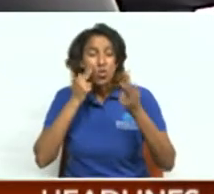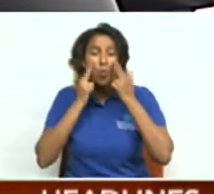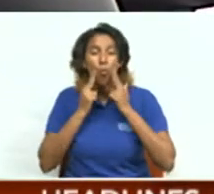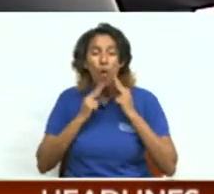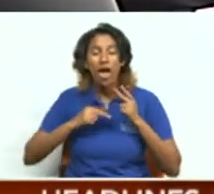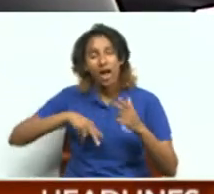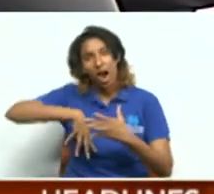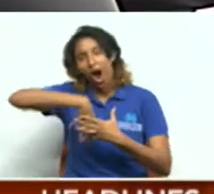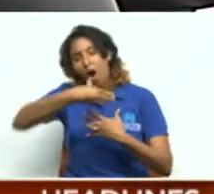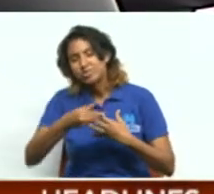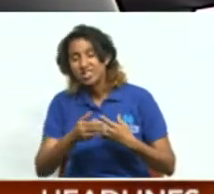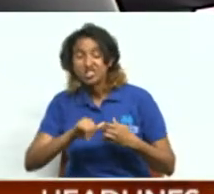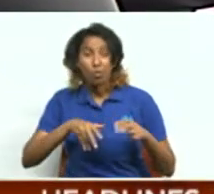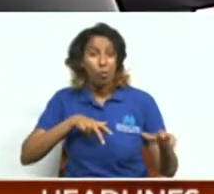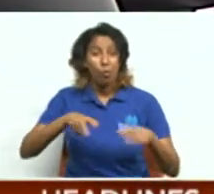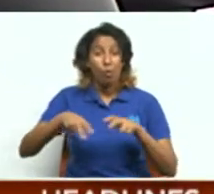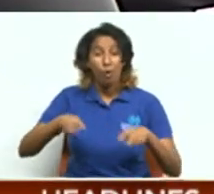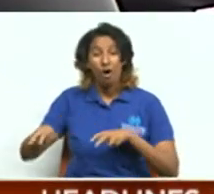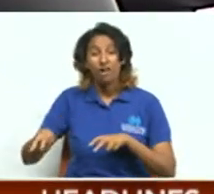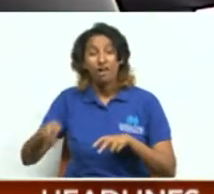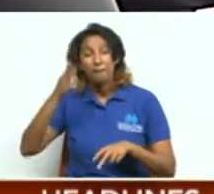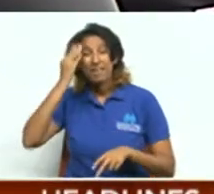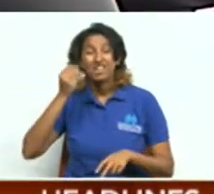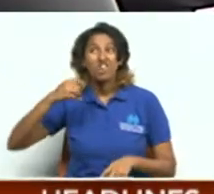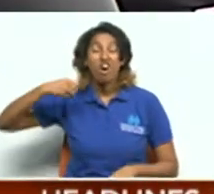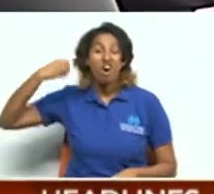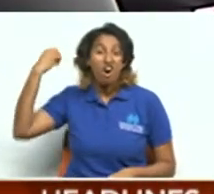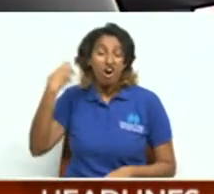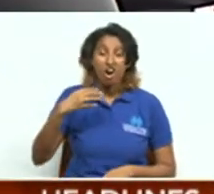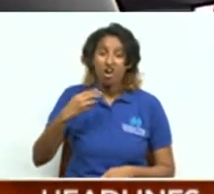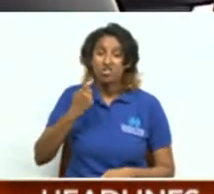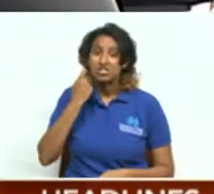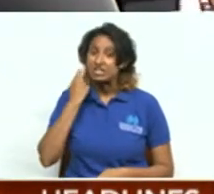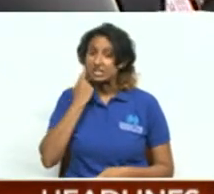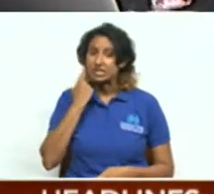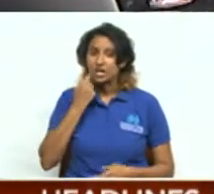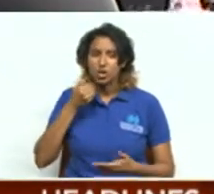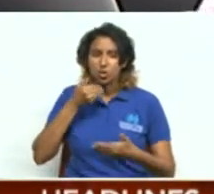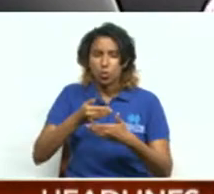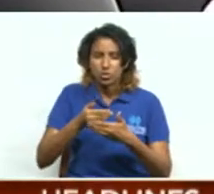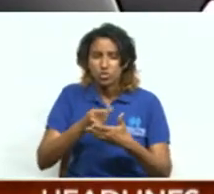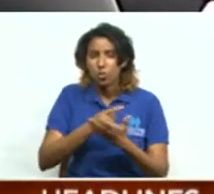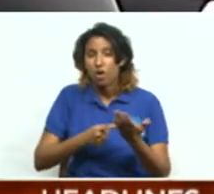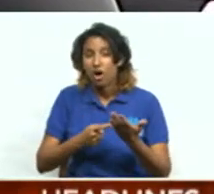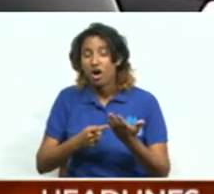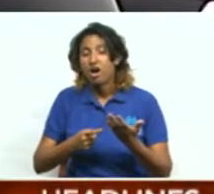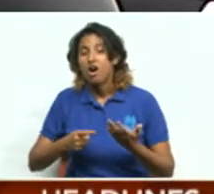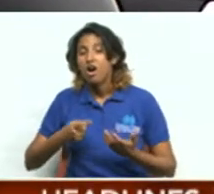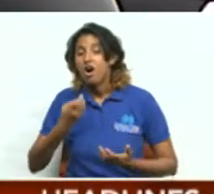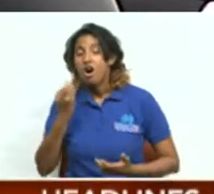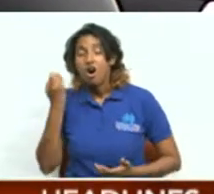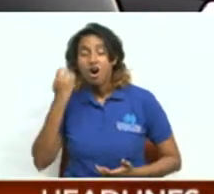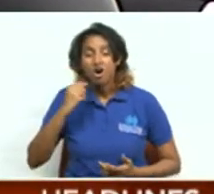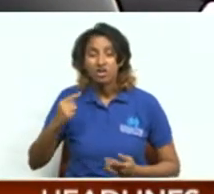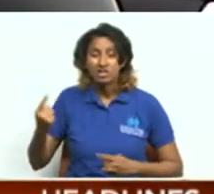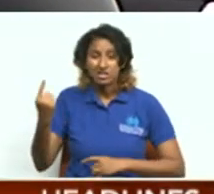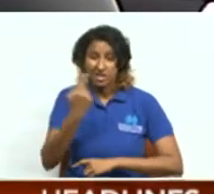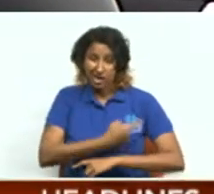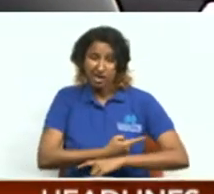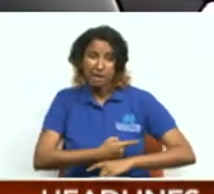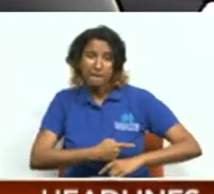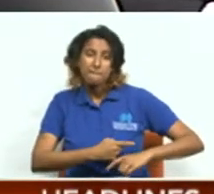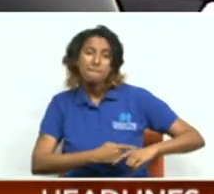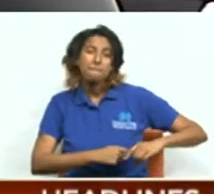temperatures have been really hot over the last couple of days, nearing the what we call a hot day. That's 34 degrees Celsius or above in